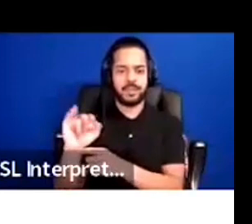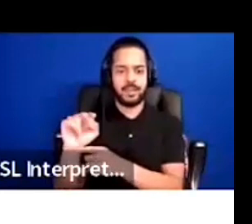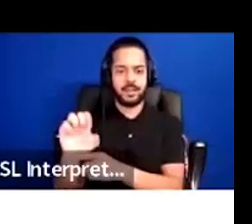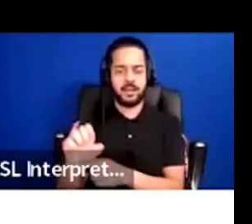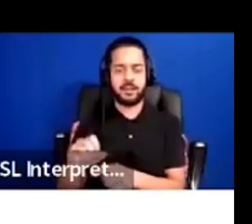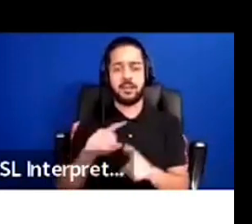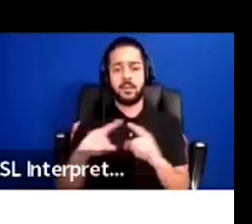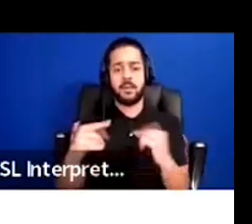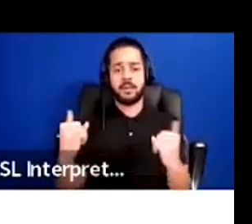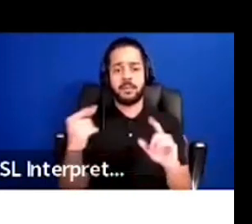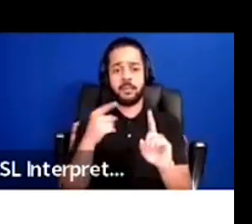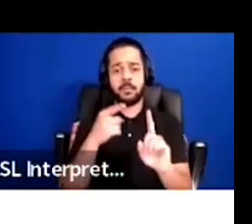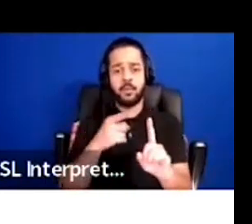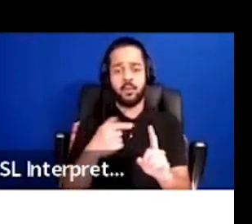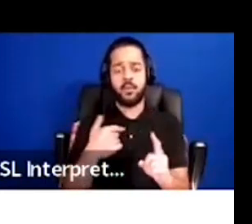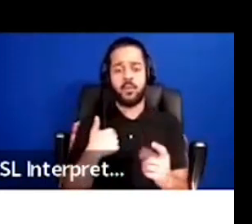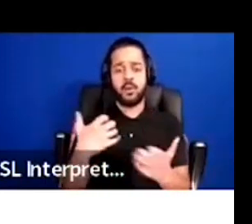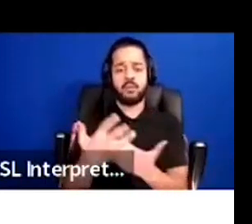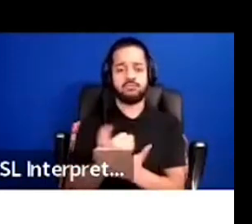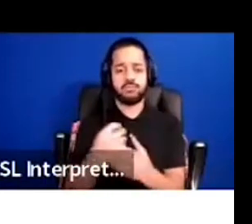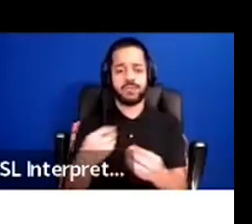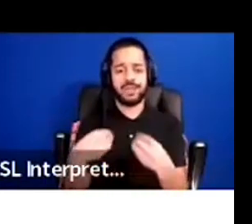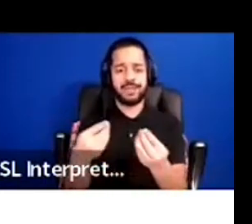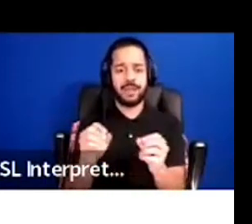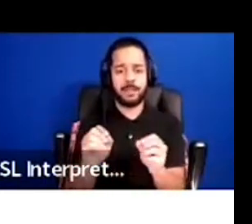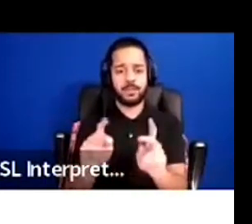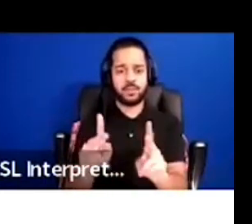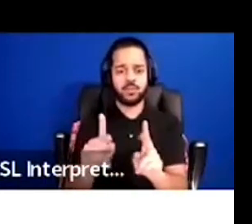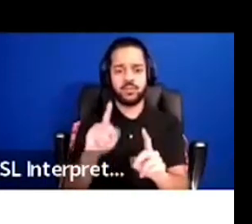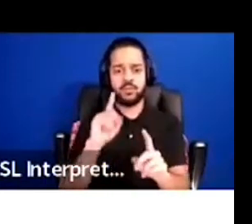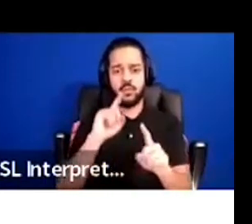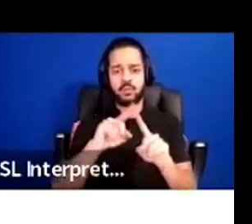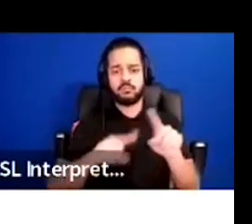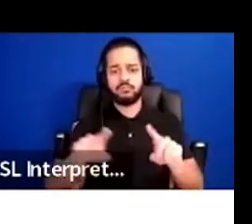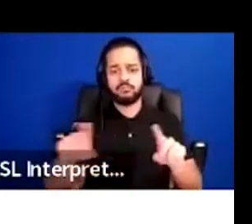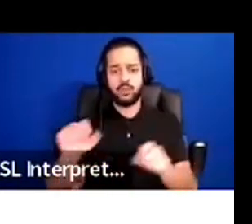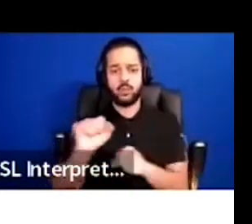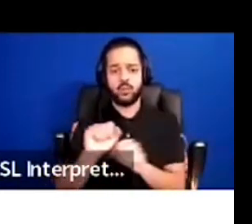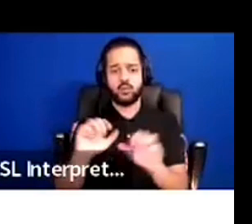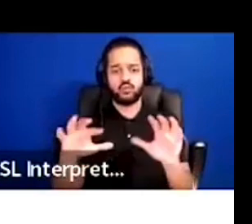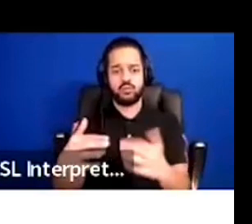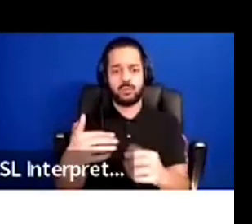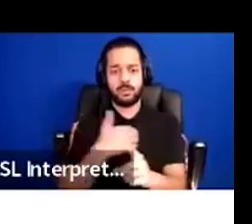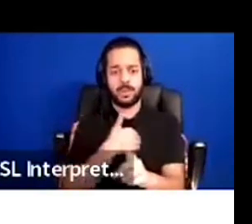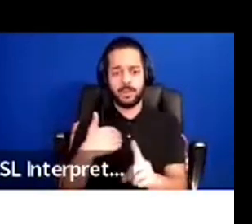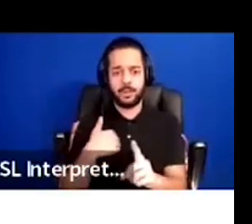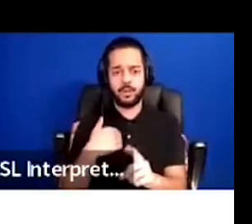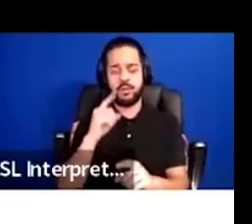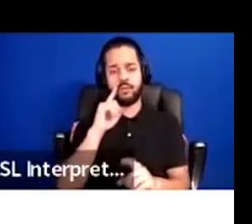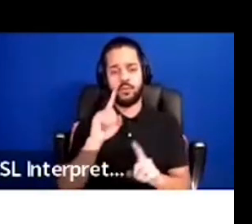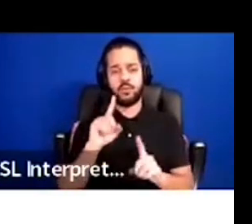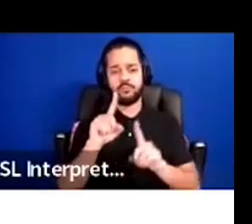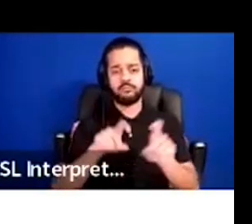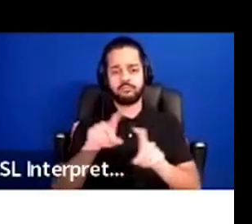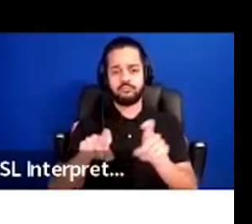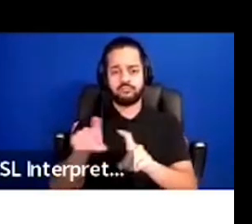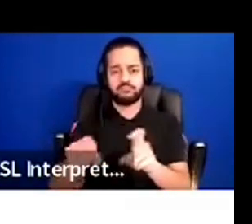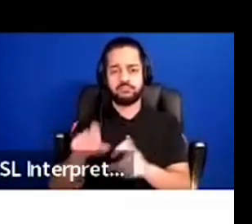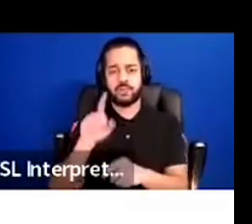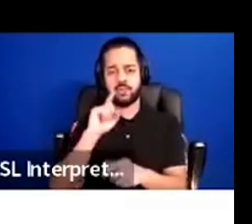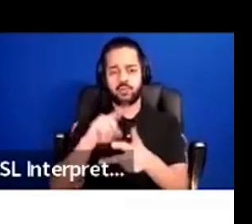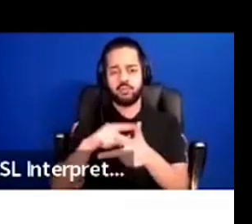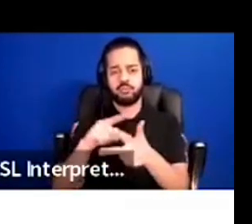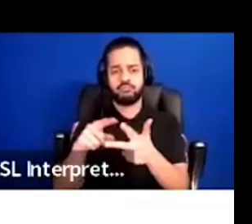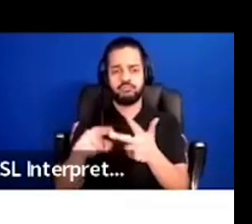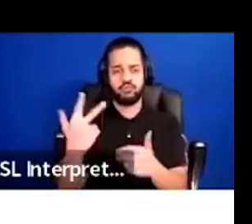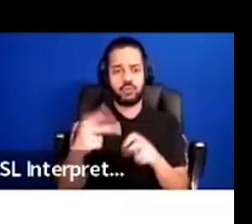love to give the opportunity to all the other work group members to ask questions of our three